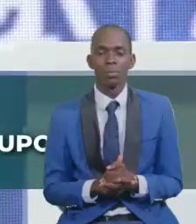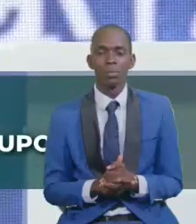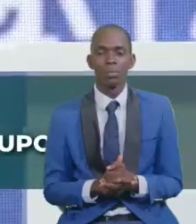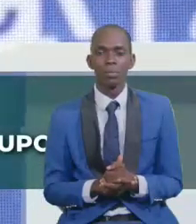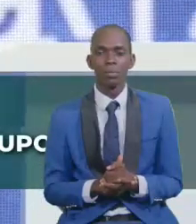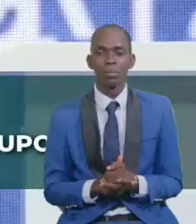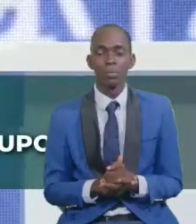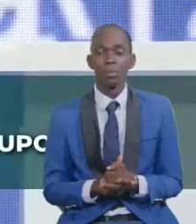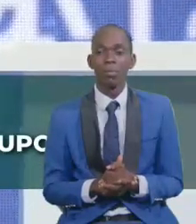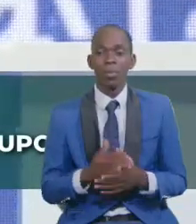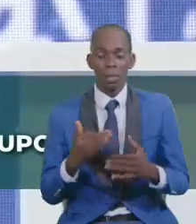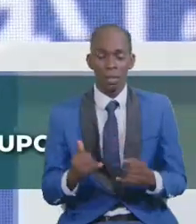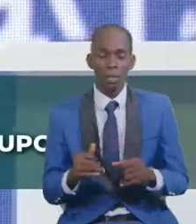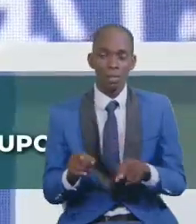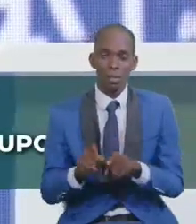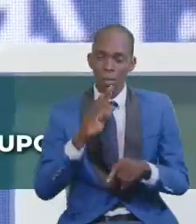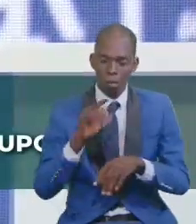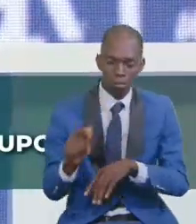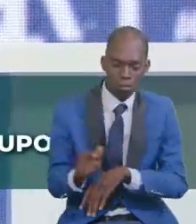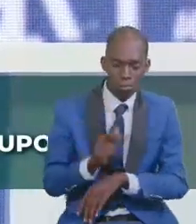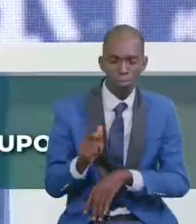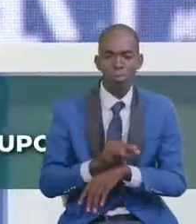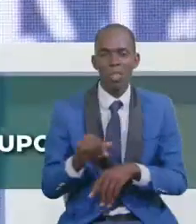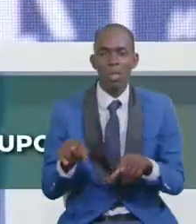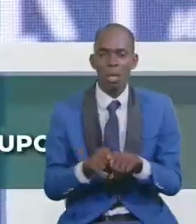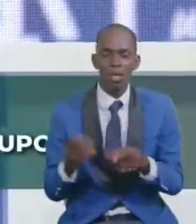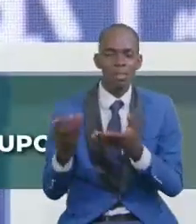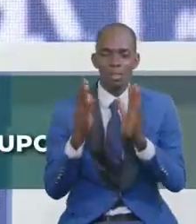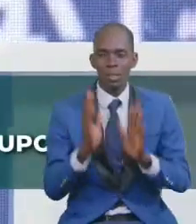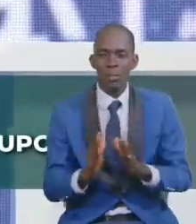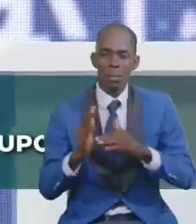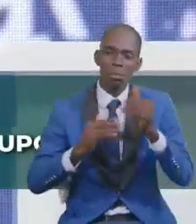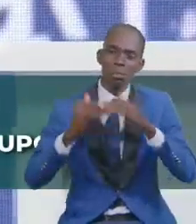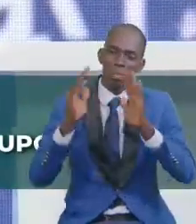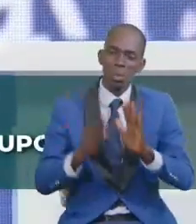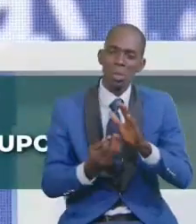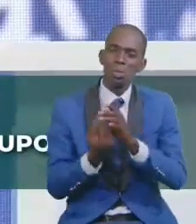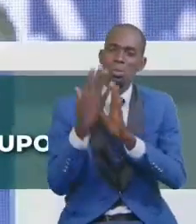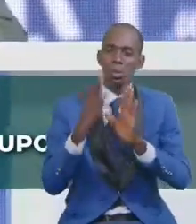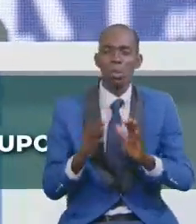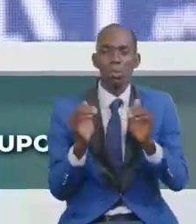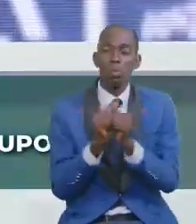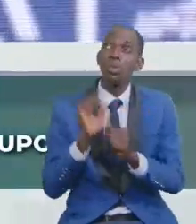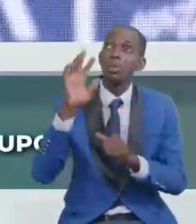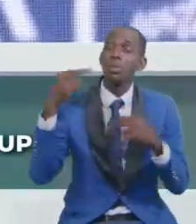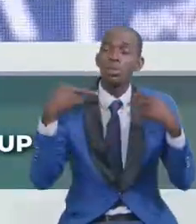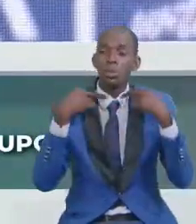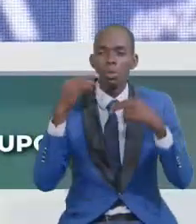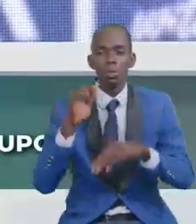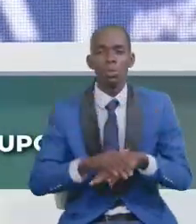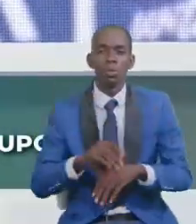Now you are toiling as servant cultivators with his yoke upon you.